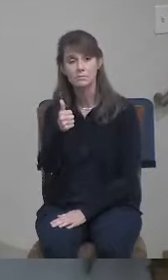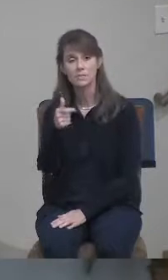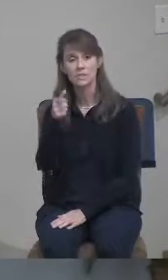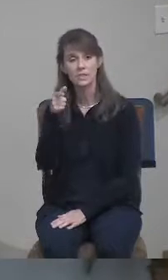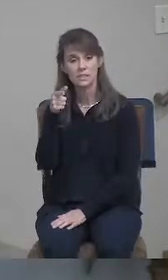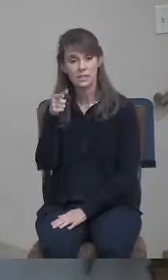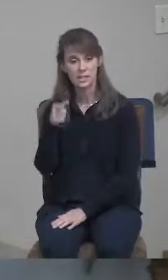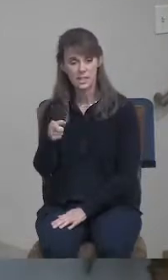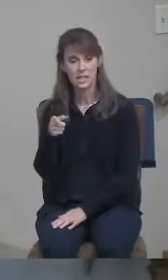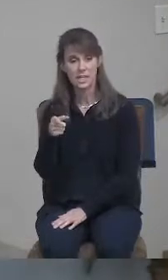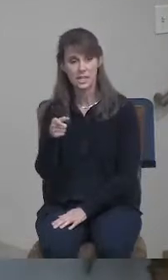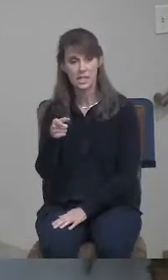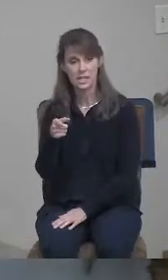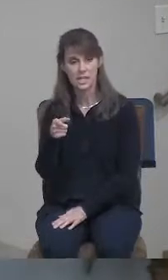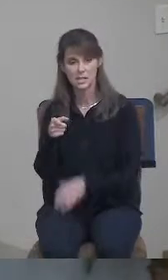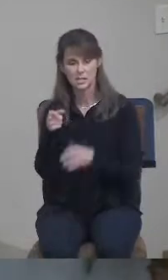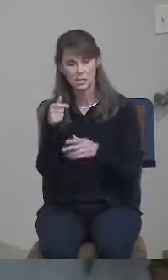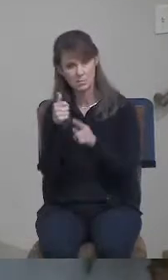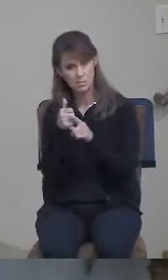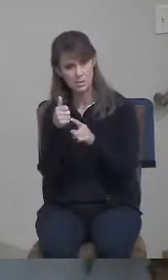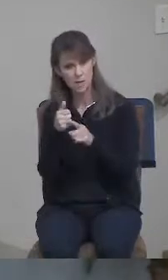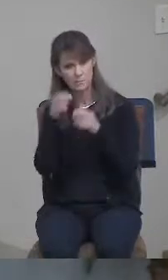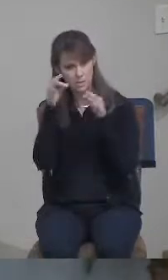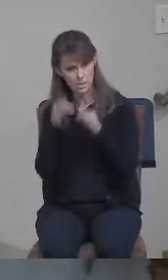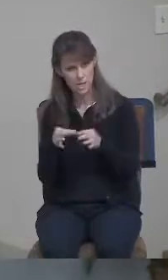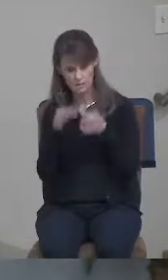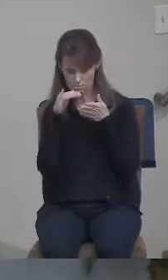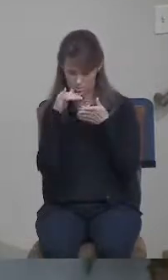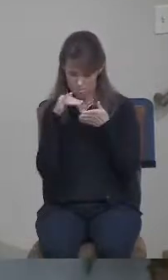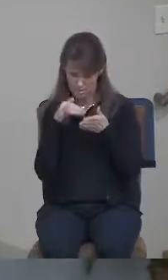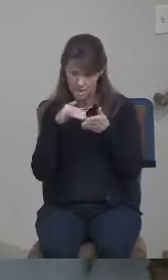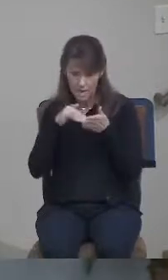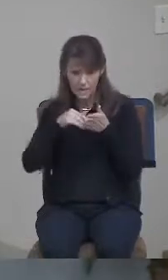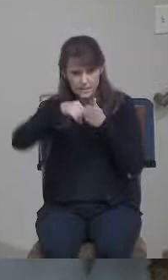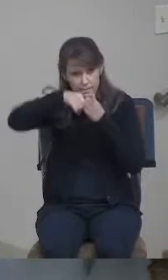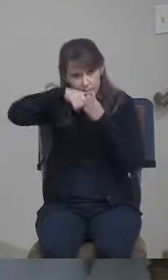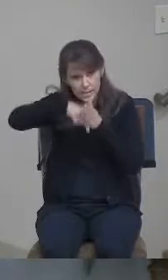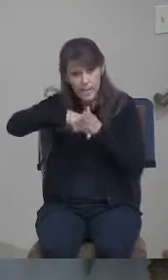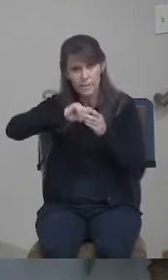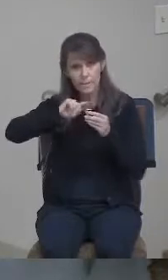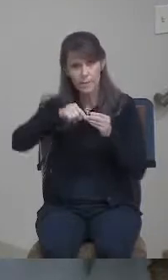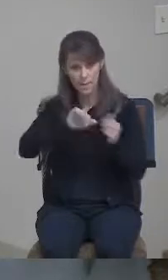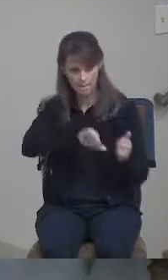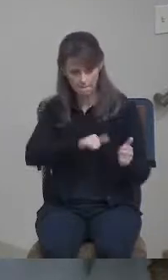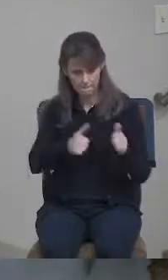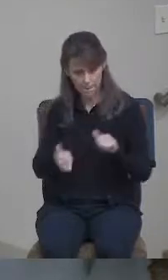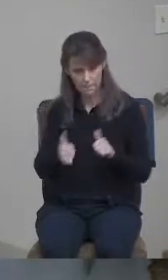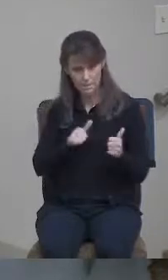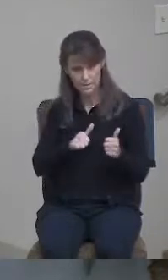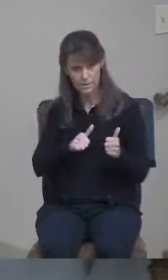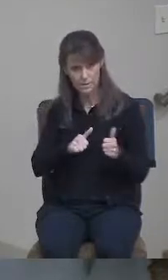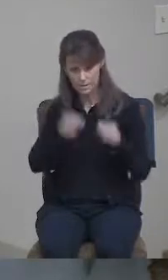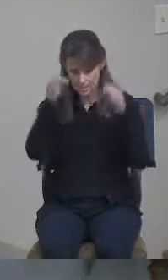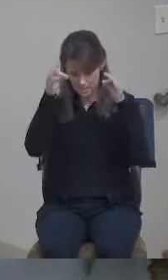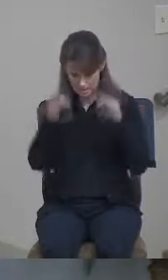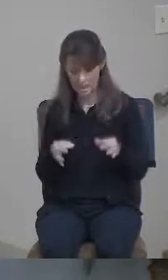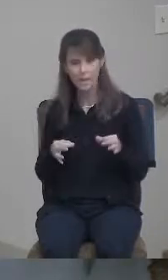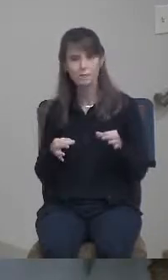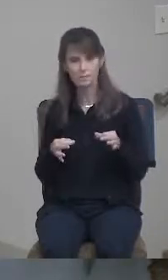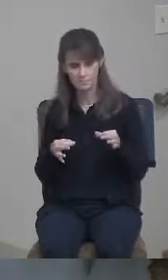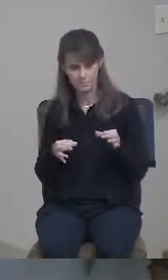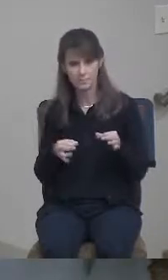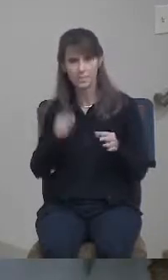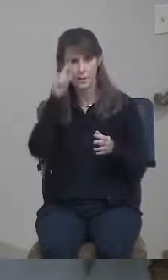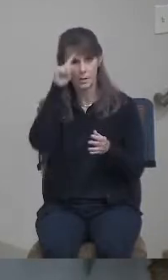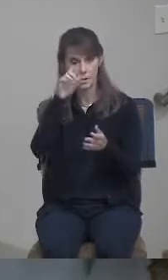gave considerable study upon the subject of baptism and finally convinced himself that believers were the